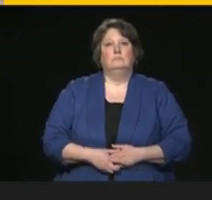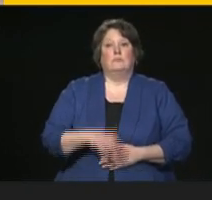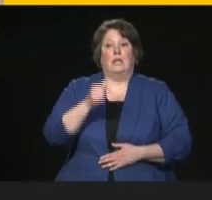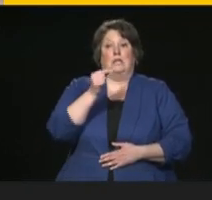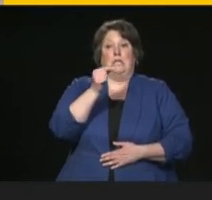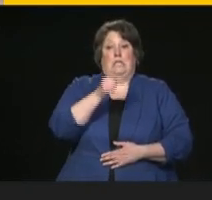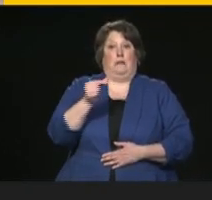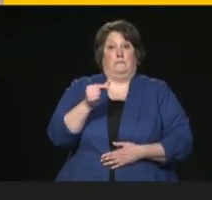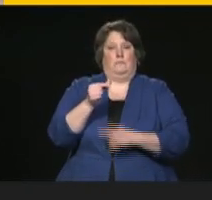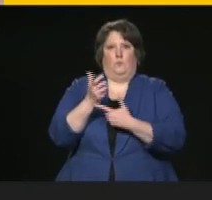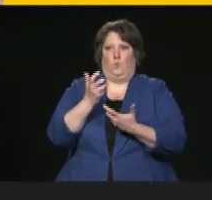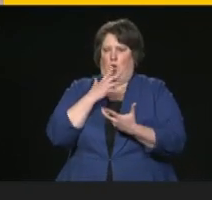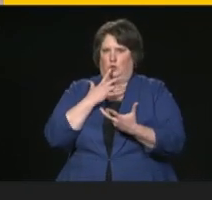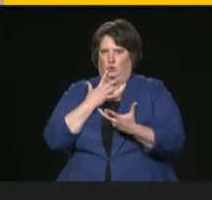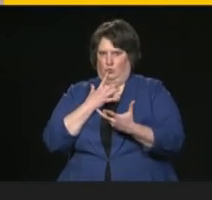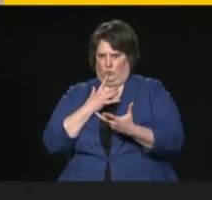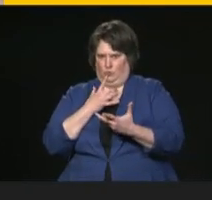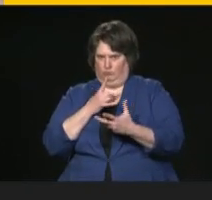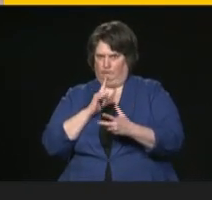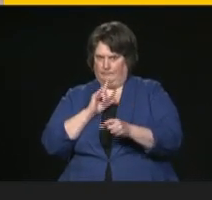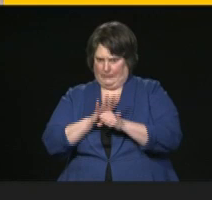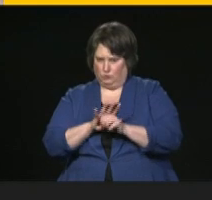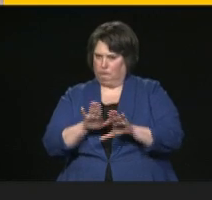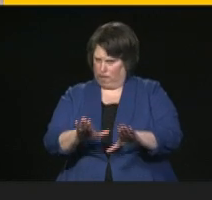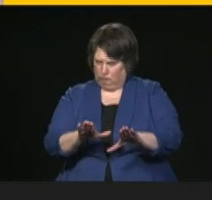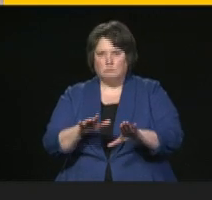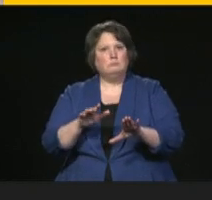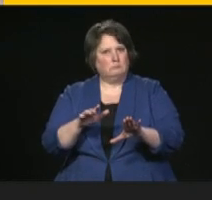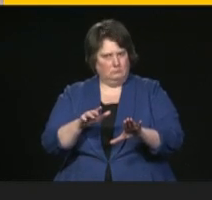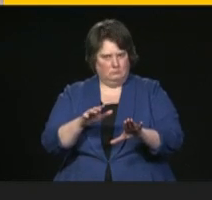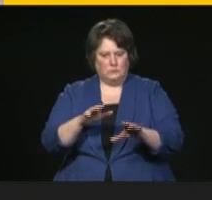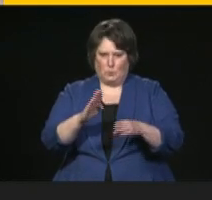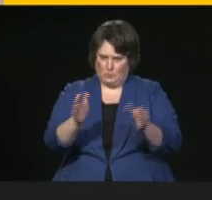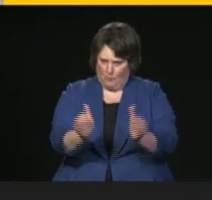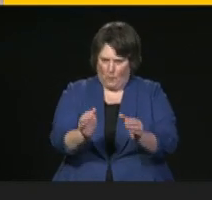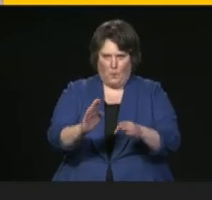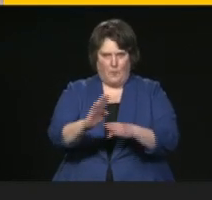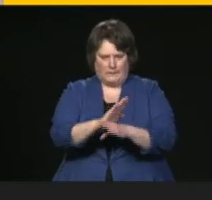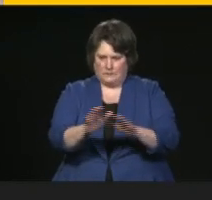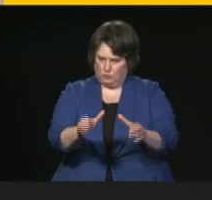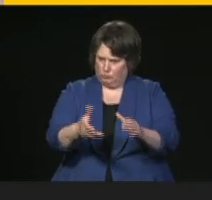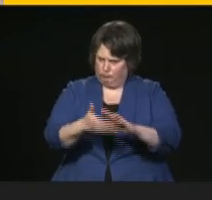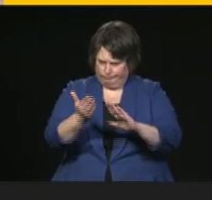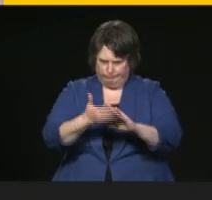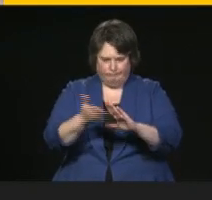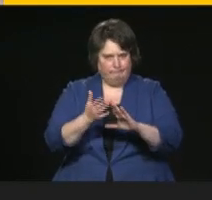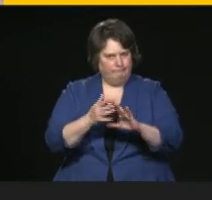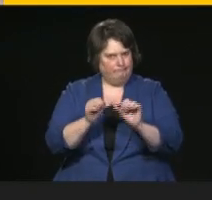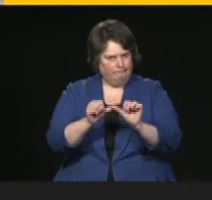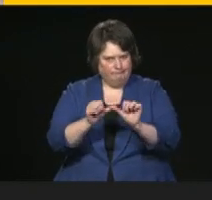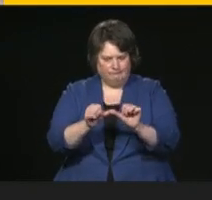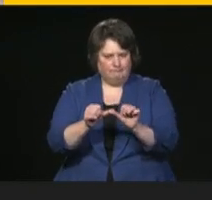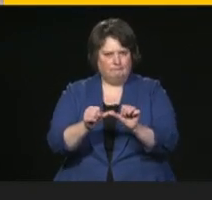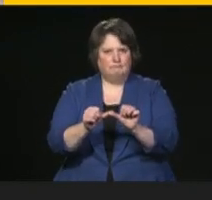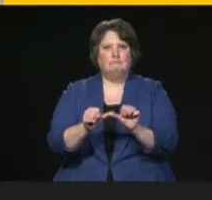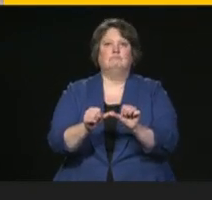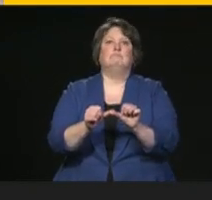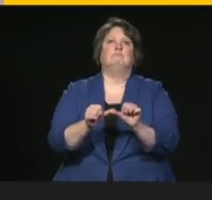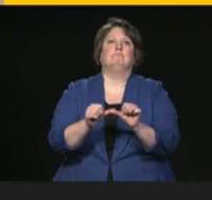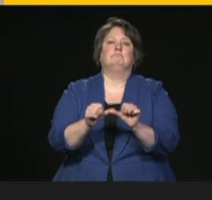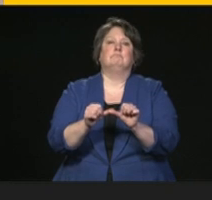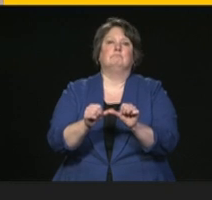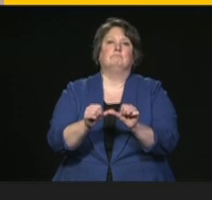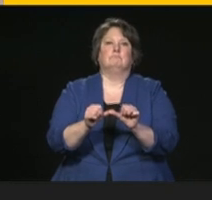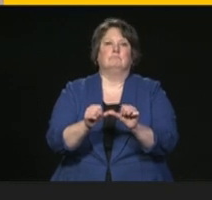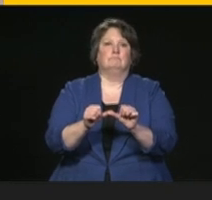can continue to function during this crisis. Our government will give financial institutions